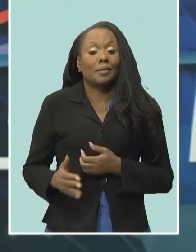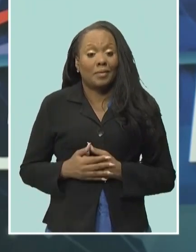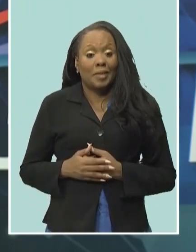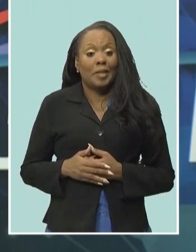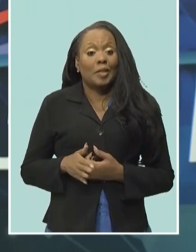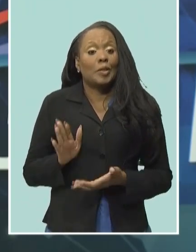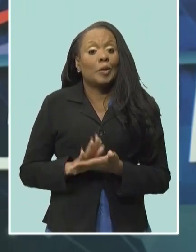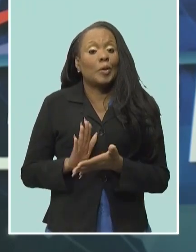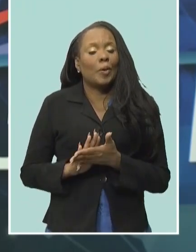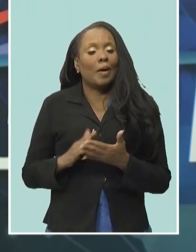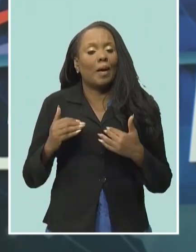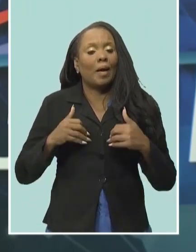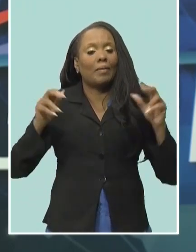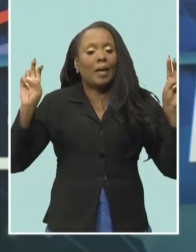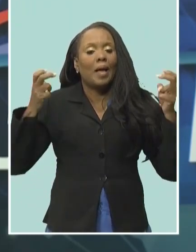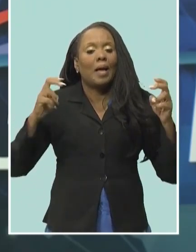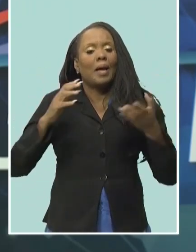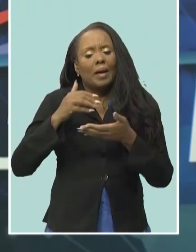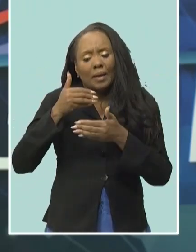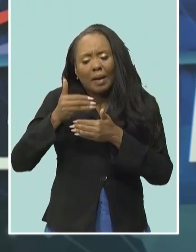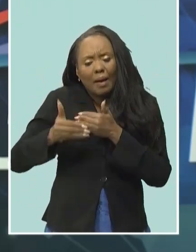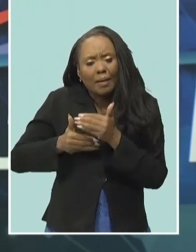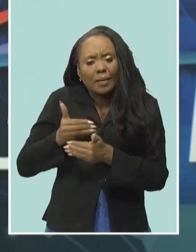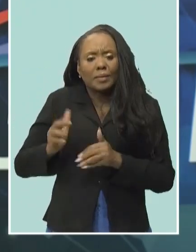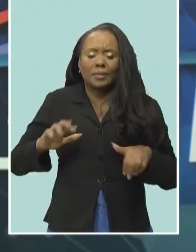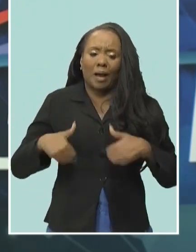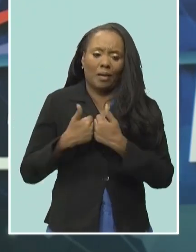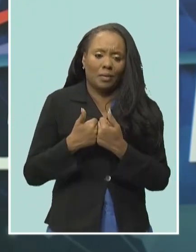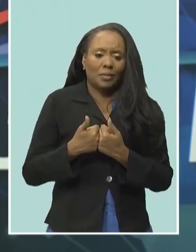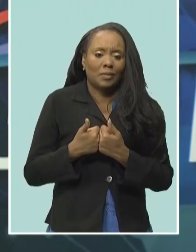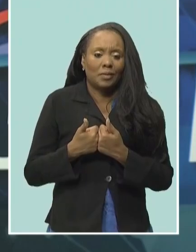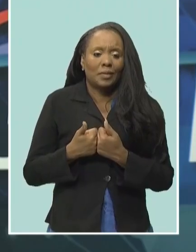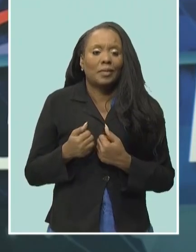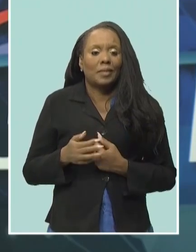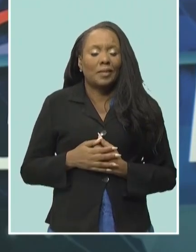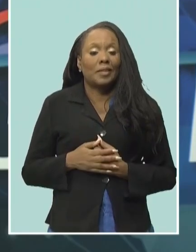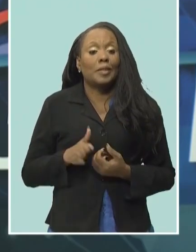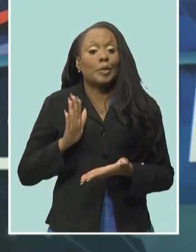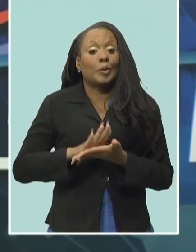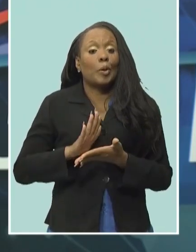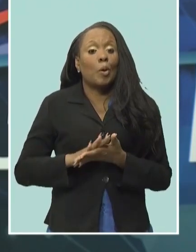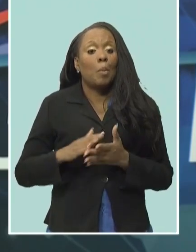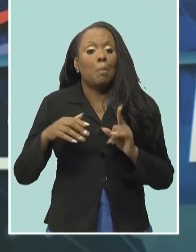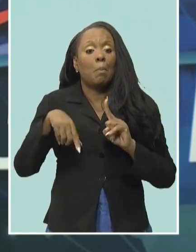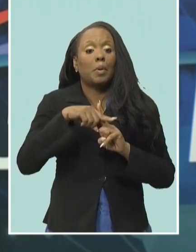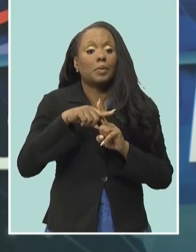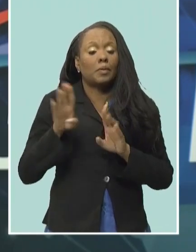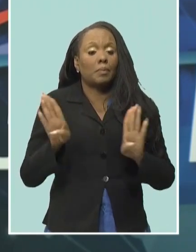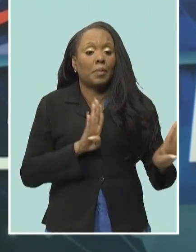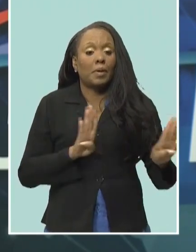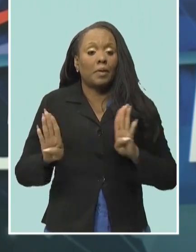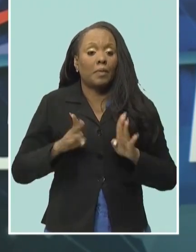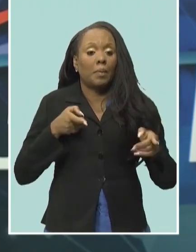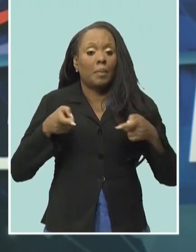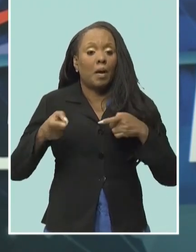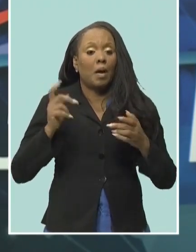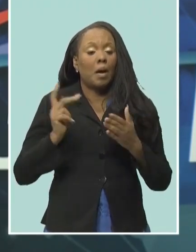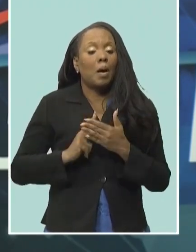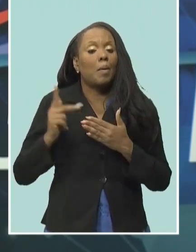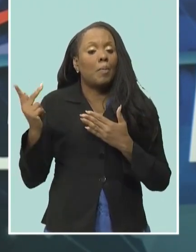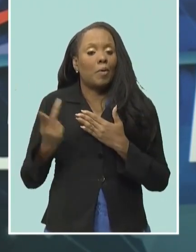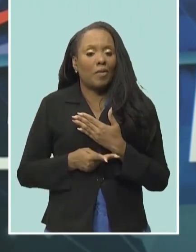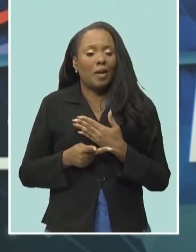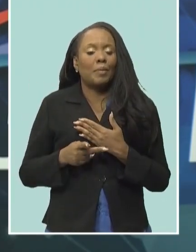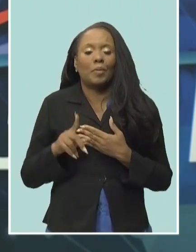has launched what it calls its Kindness Challenge. It is being spearheaded by the school's Positive Behavior Management Program, as we hear